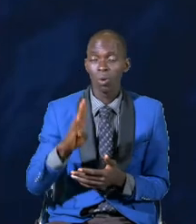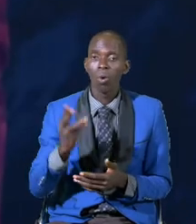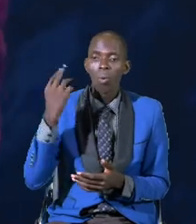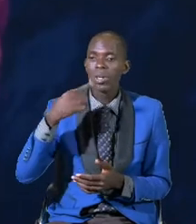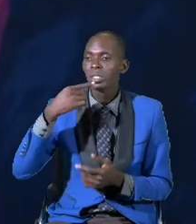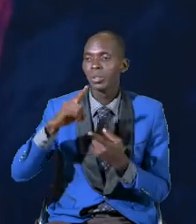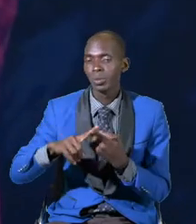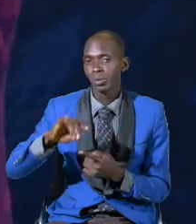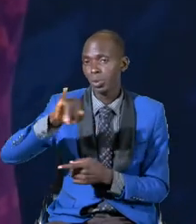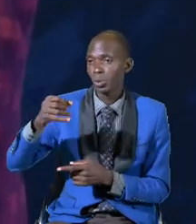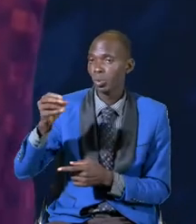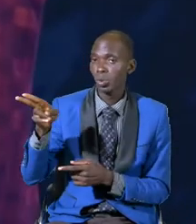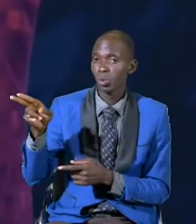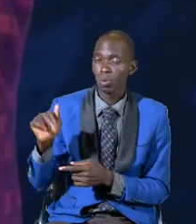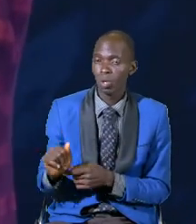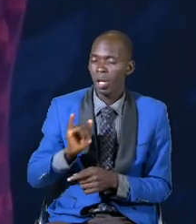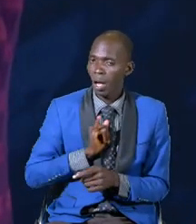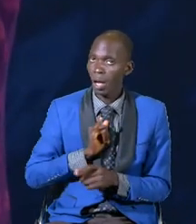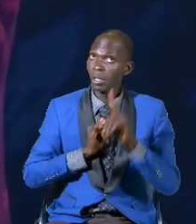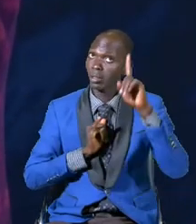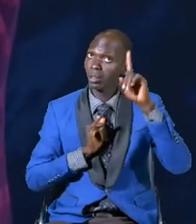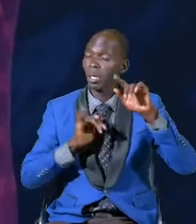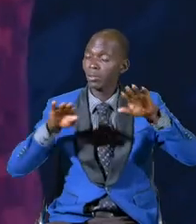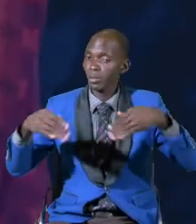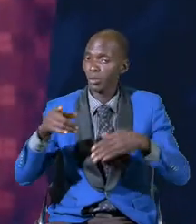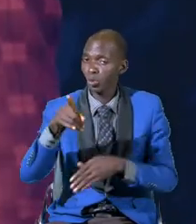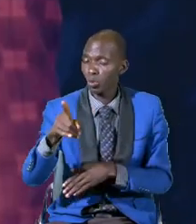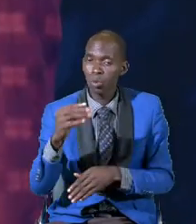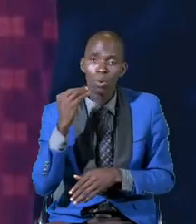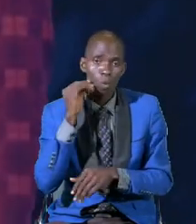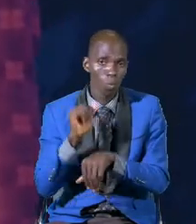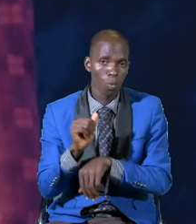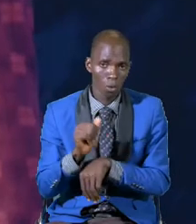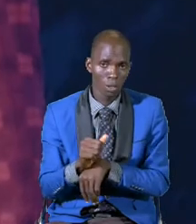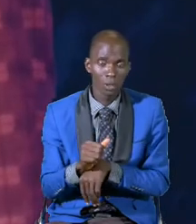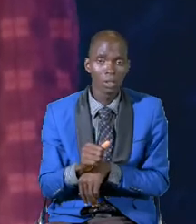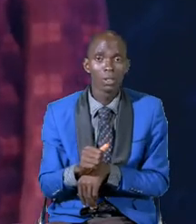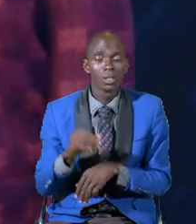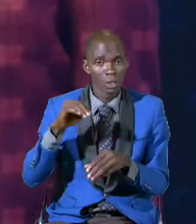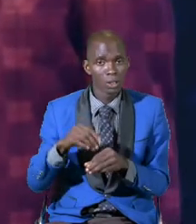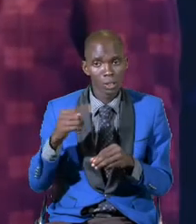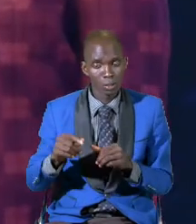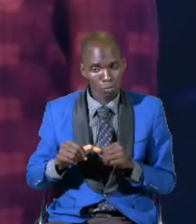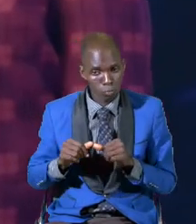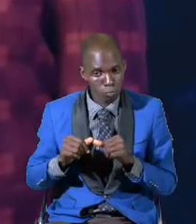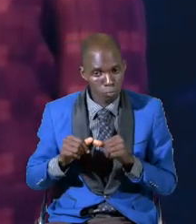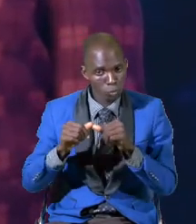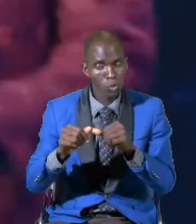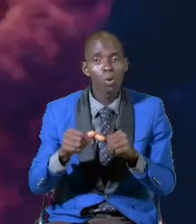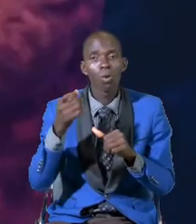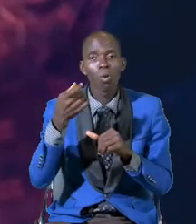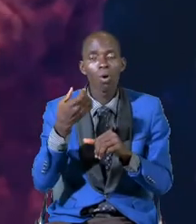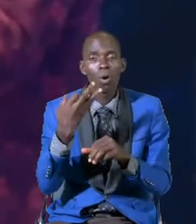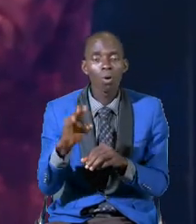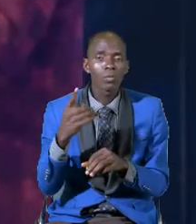I've given you an assignment. It's the continuation of the assignment of Moses. Now